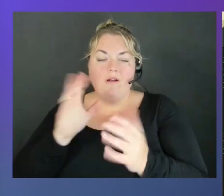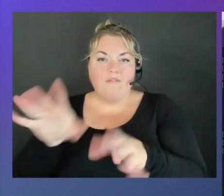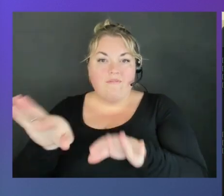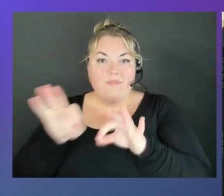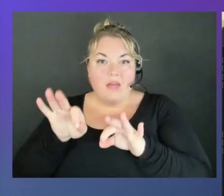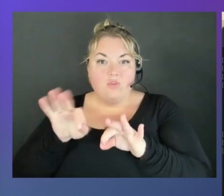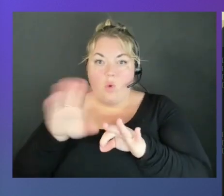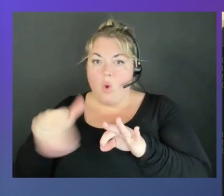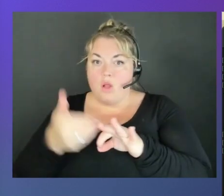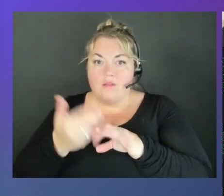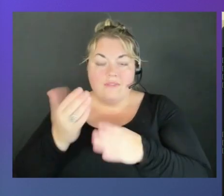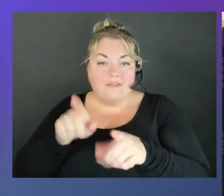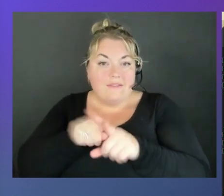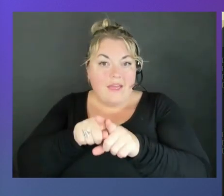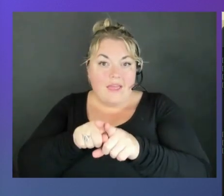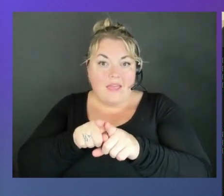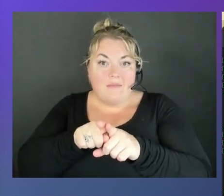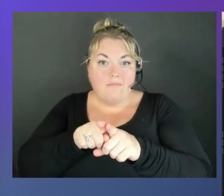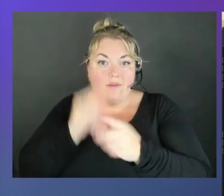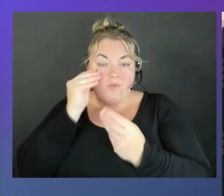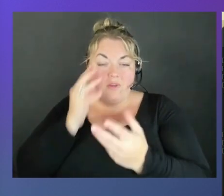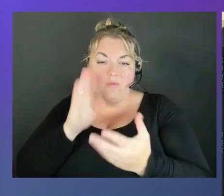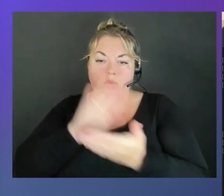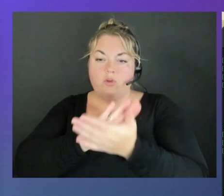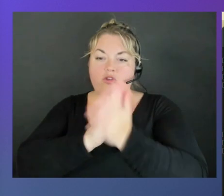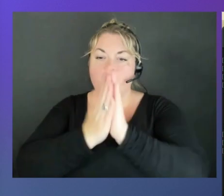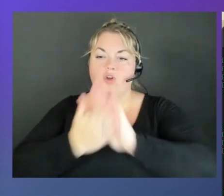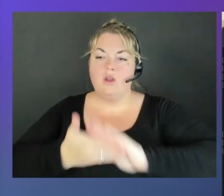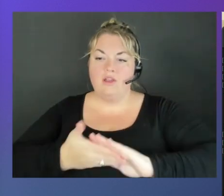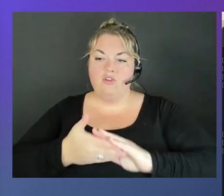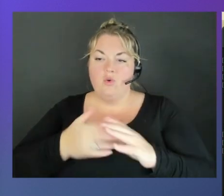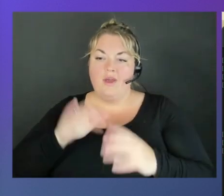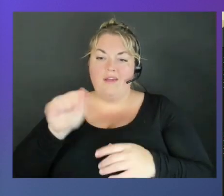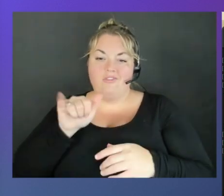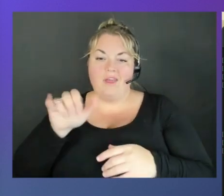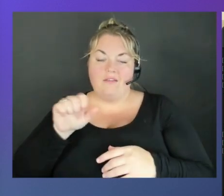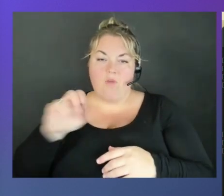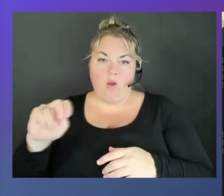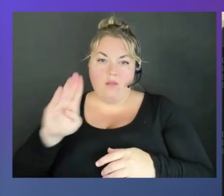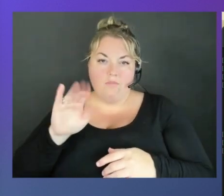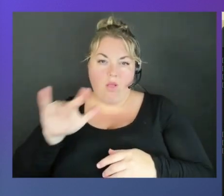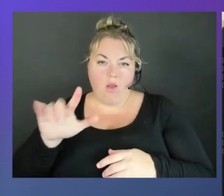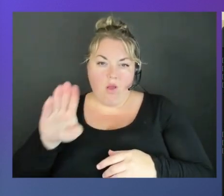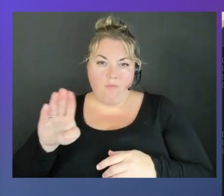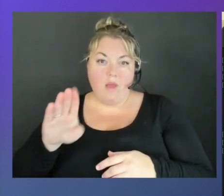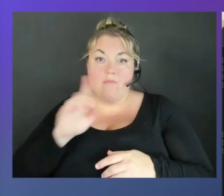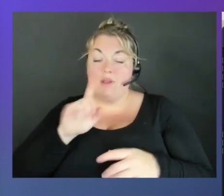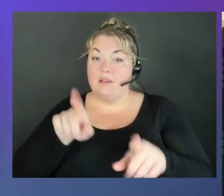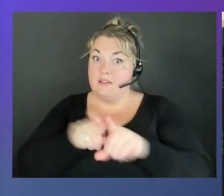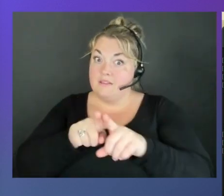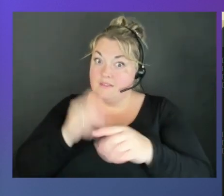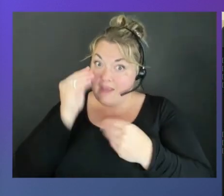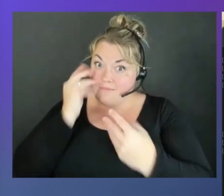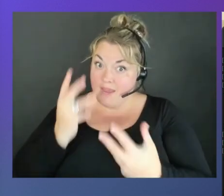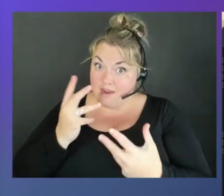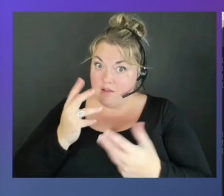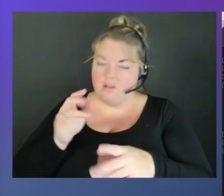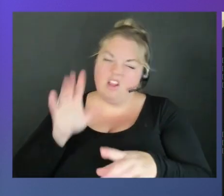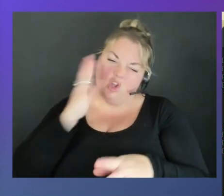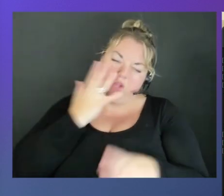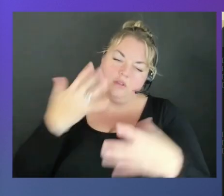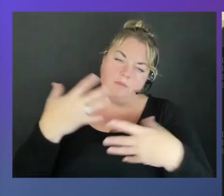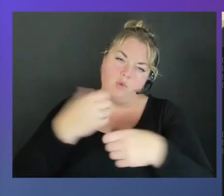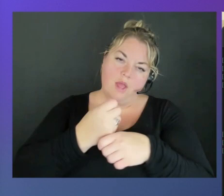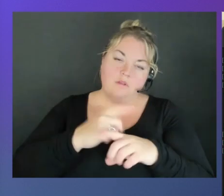just going to turn it as a JSON blob. So it just looks a little compressed. But it's the same data. The point is, it's